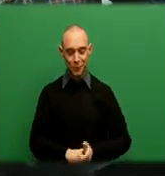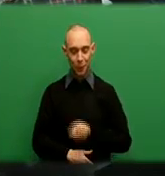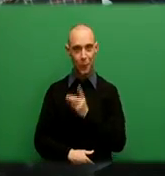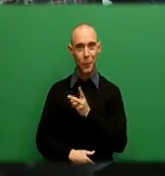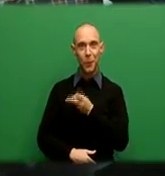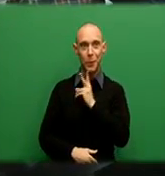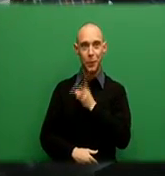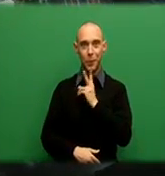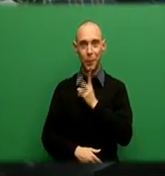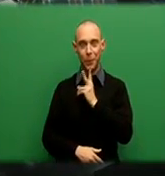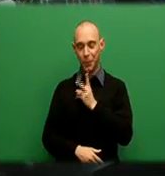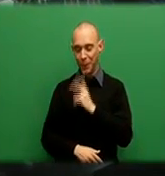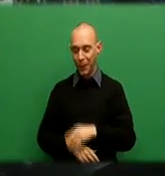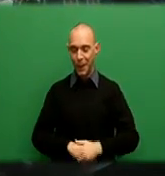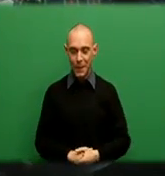Miriam?